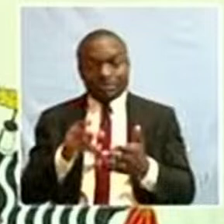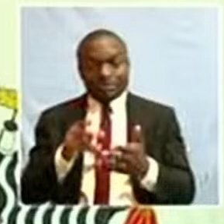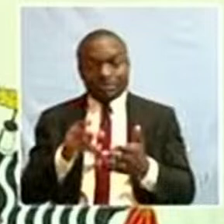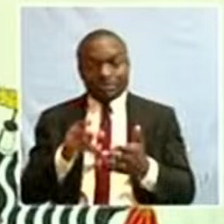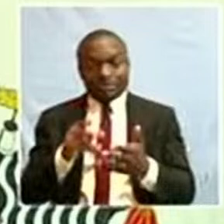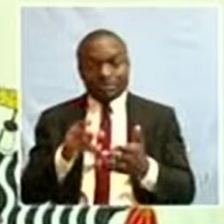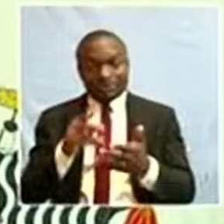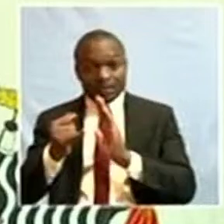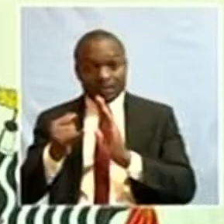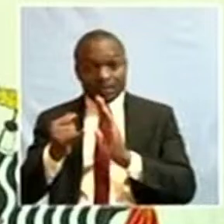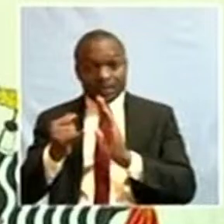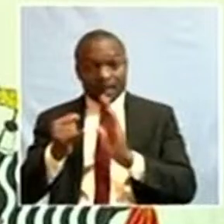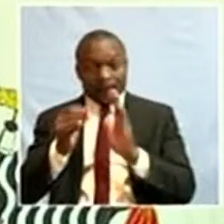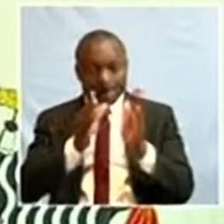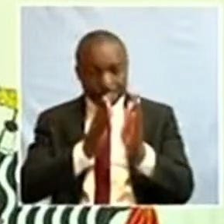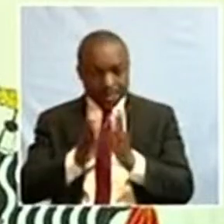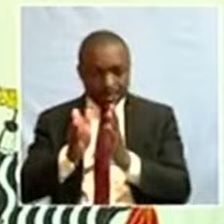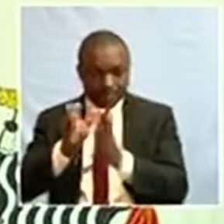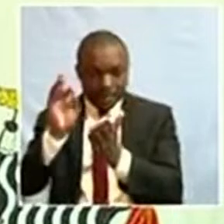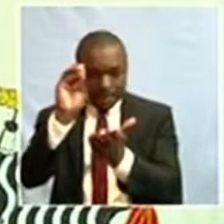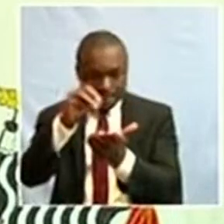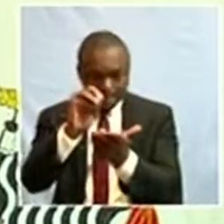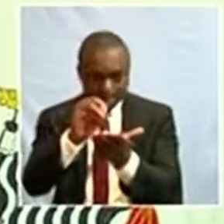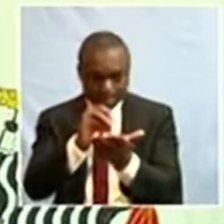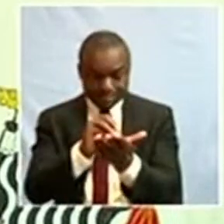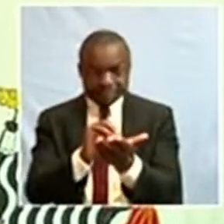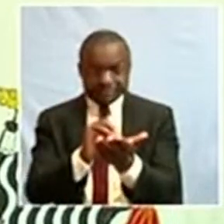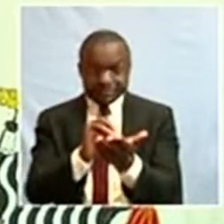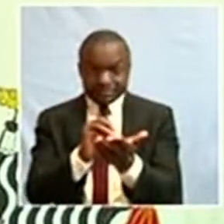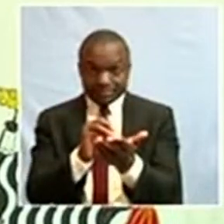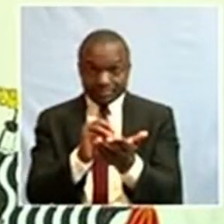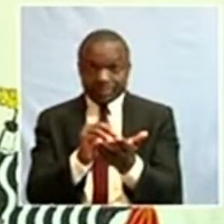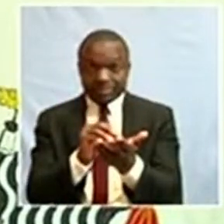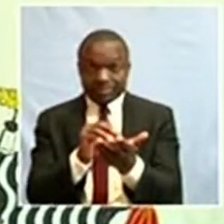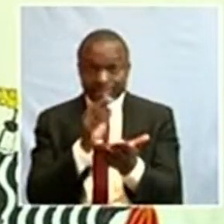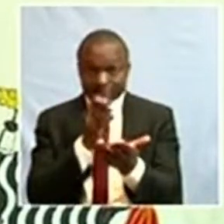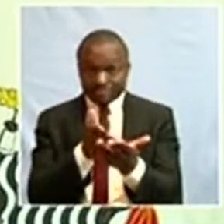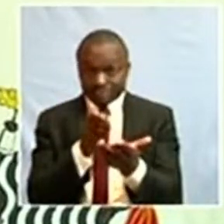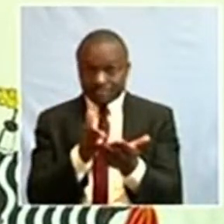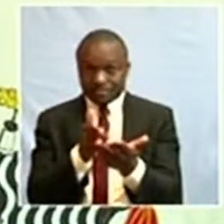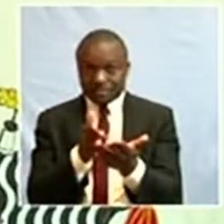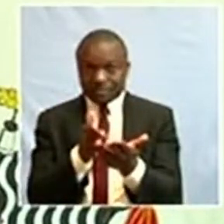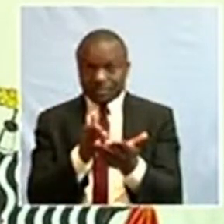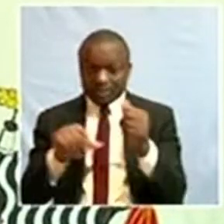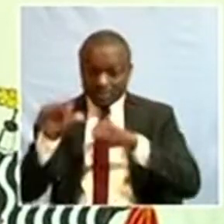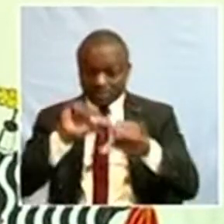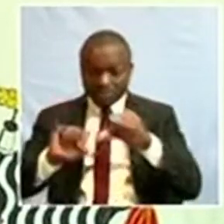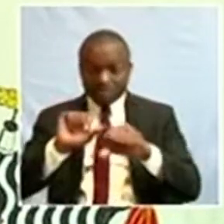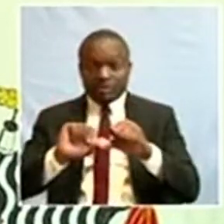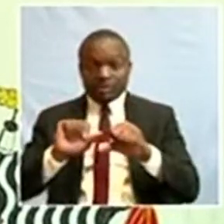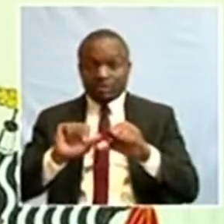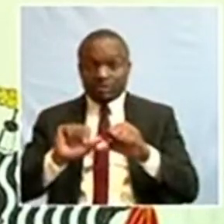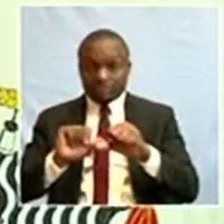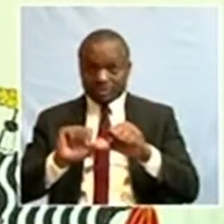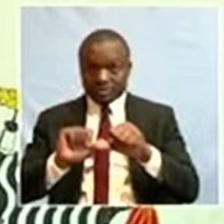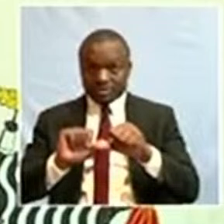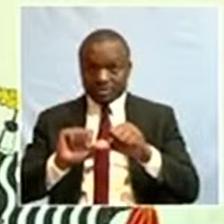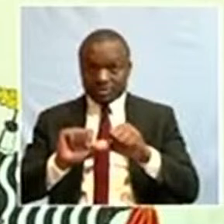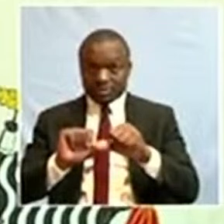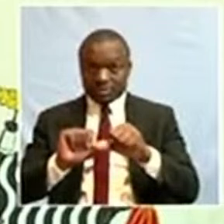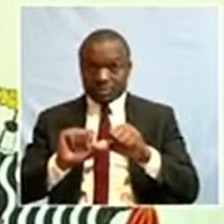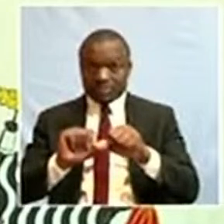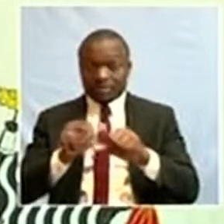We also ensure that appropriate audit evidence is available to support the conclusions that the